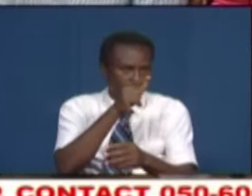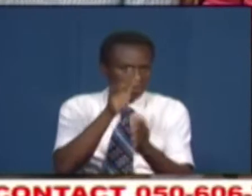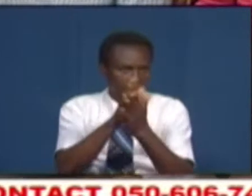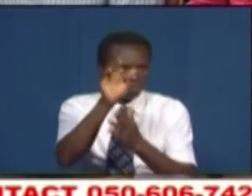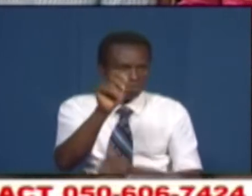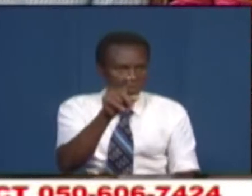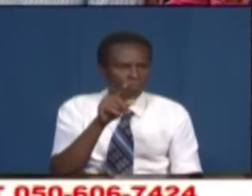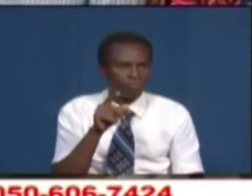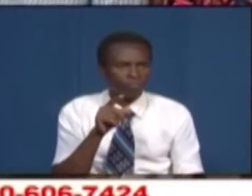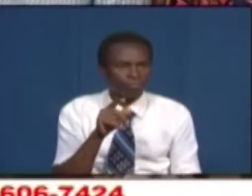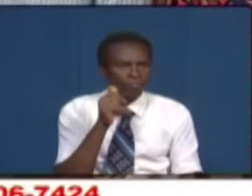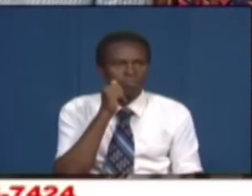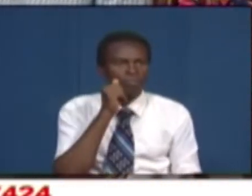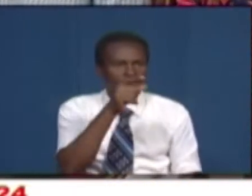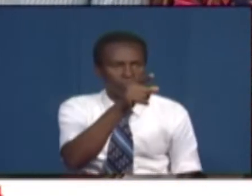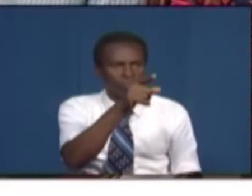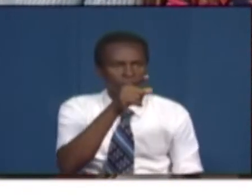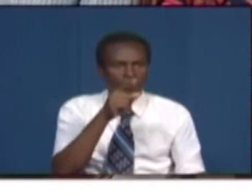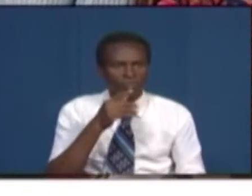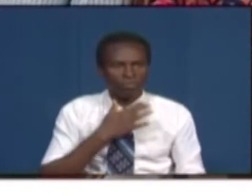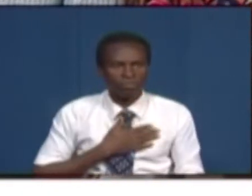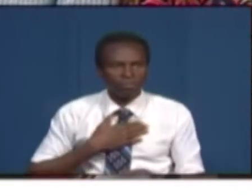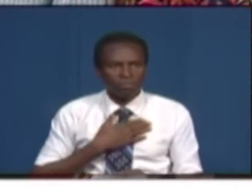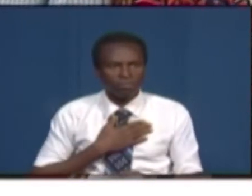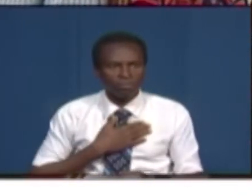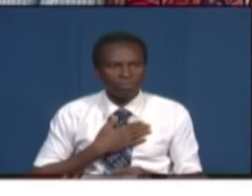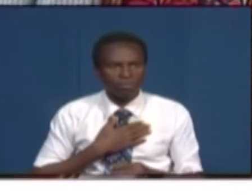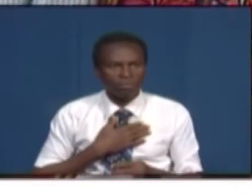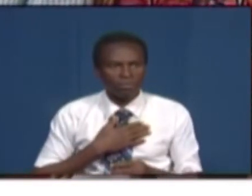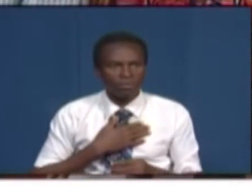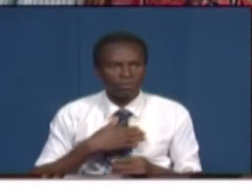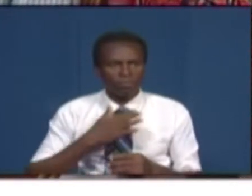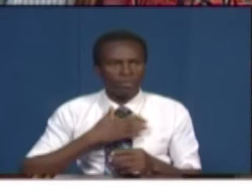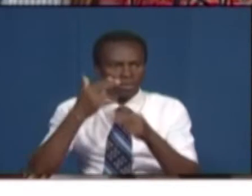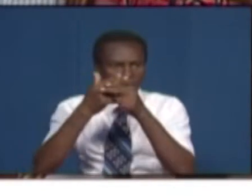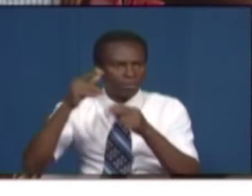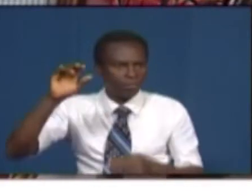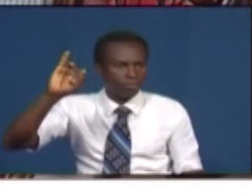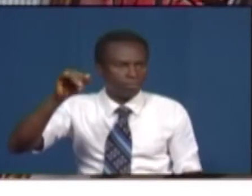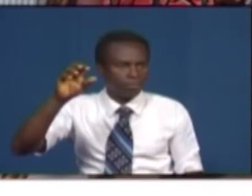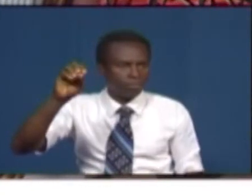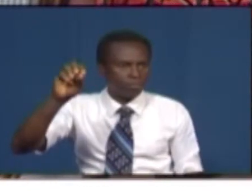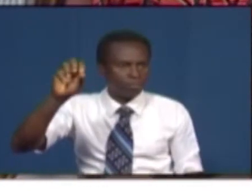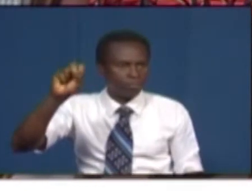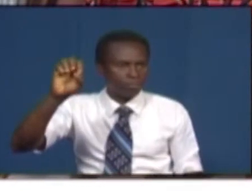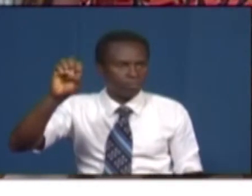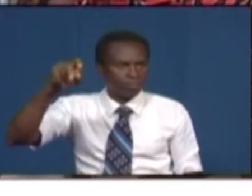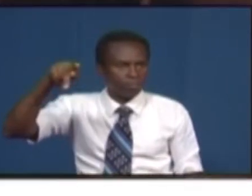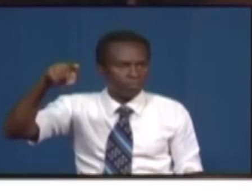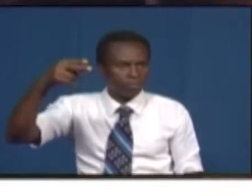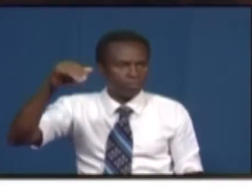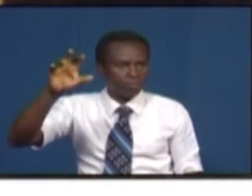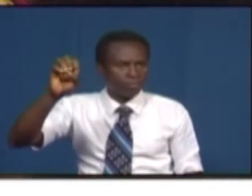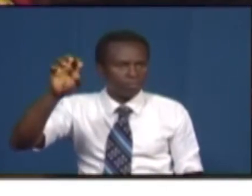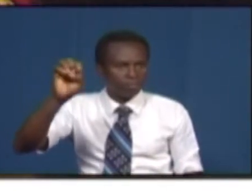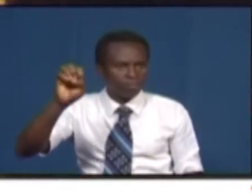question first, and then we... Please, Josbeck. Mommy Yolen, a nutritionist, has talked about